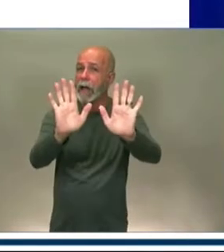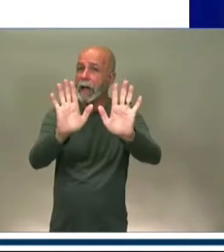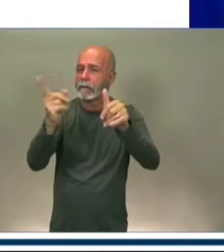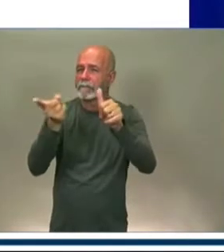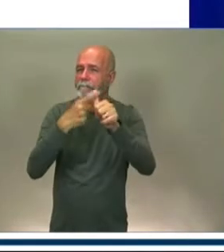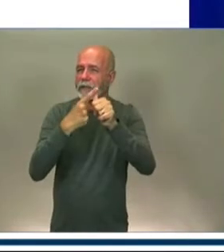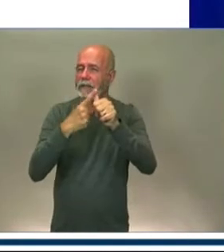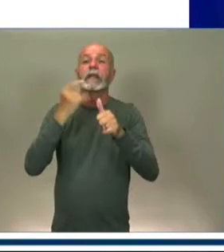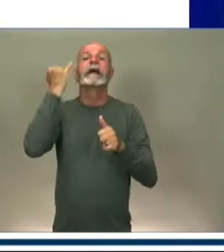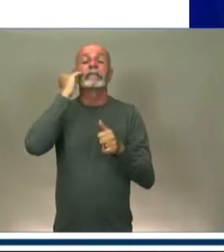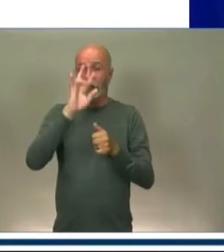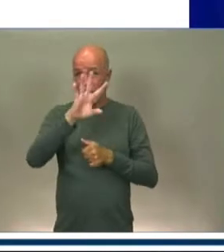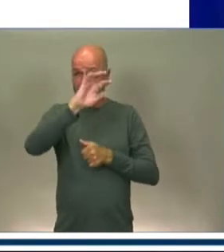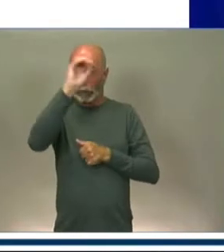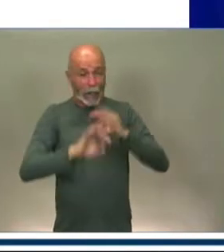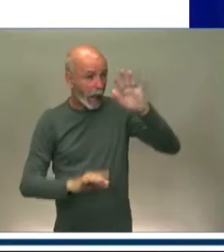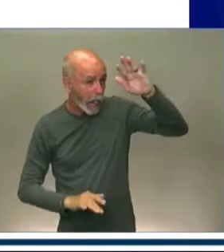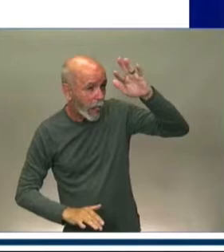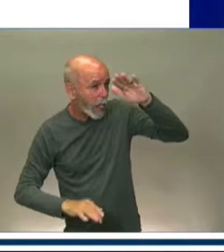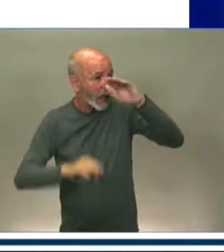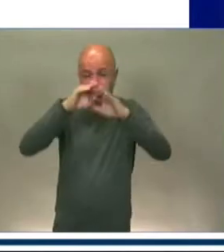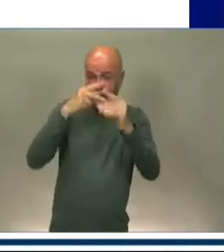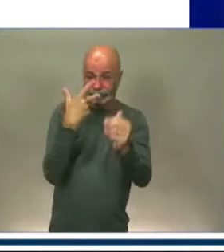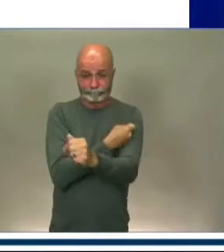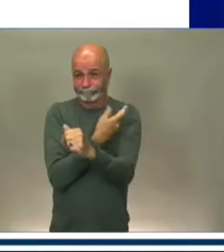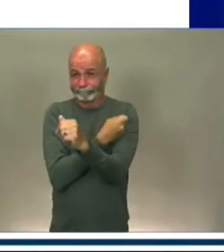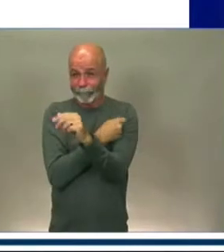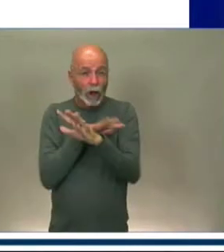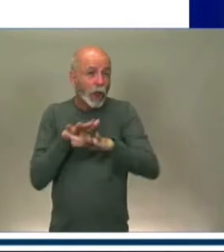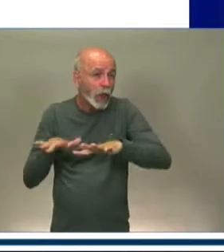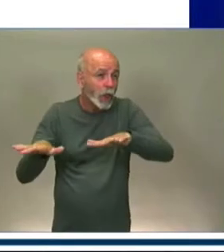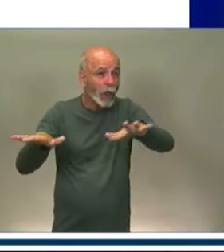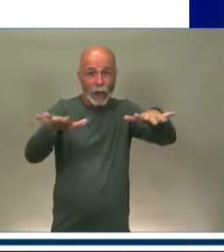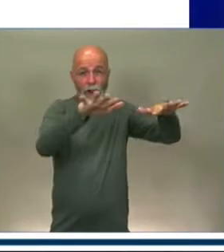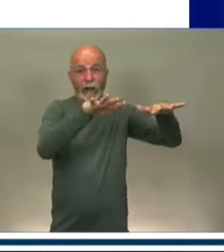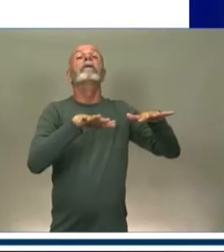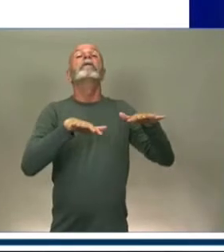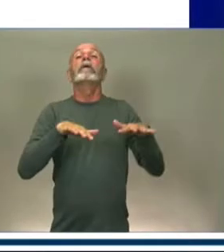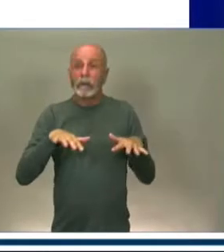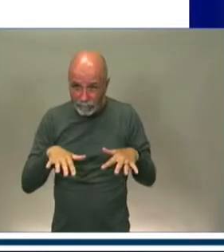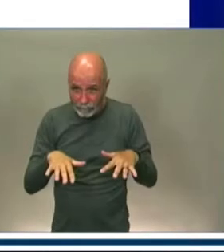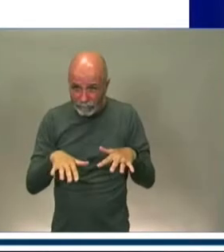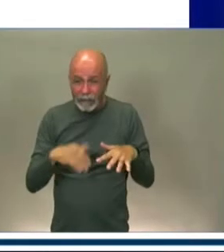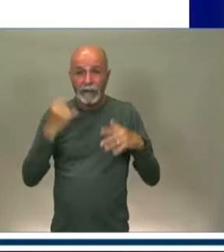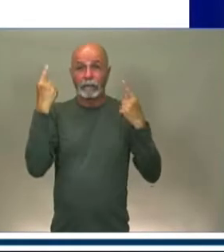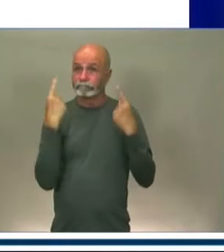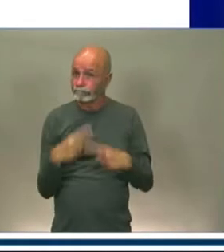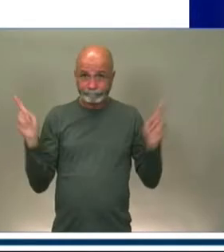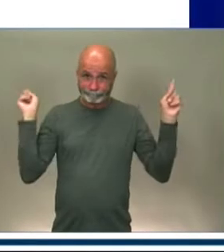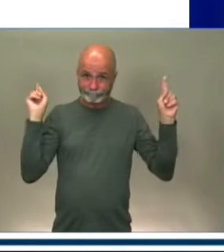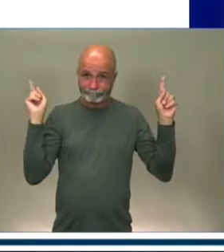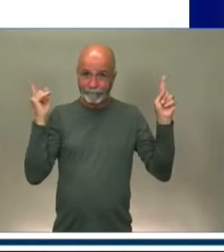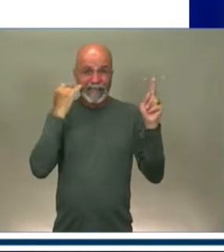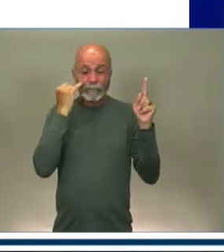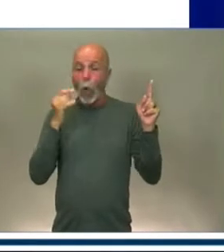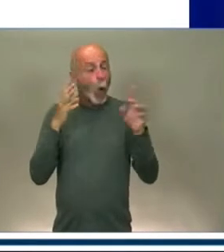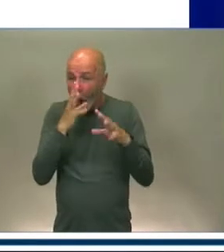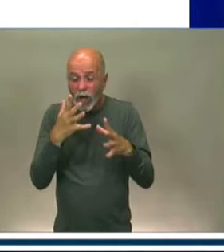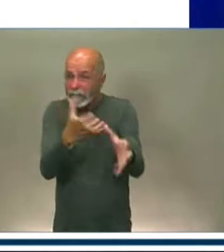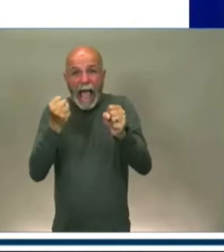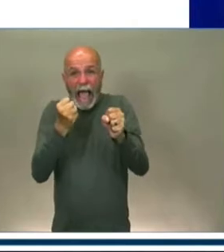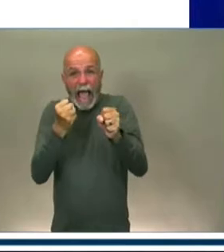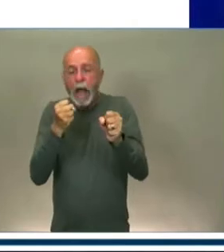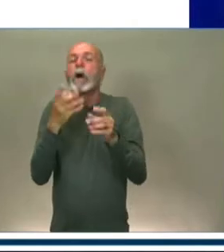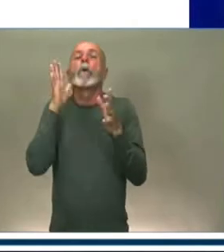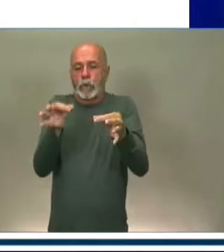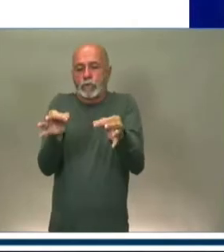of 75% of the population fully vaccinated. If we hit the target sooner, we'll work with public health to change the date accordingly. But